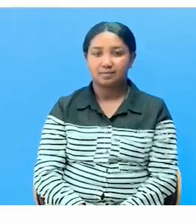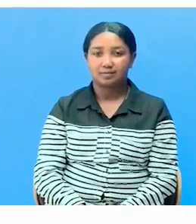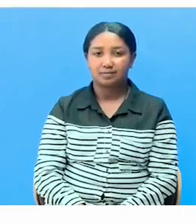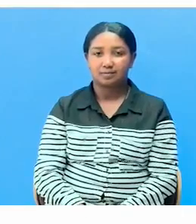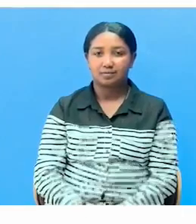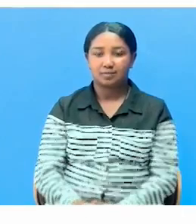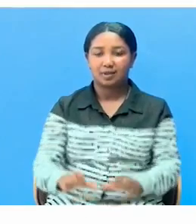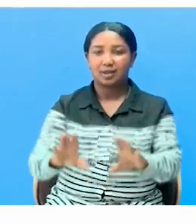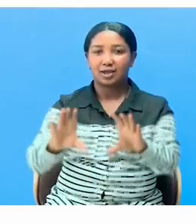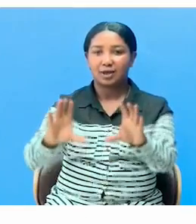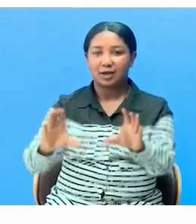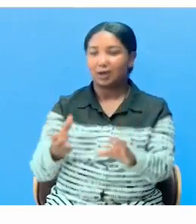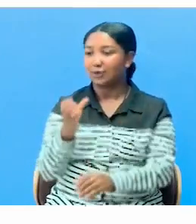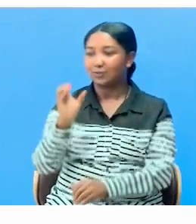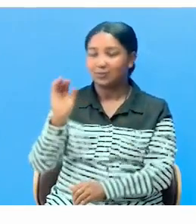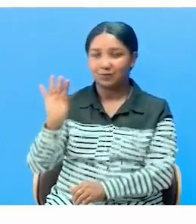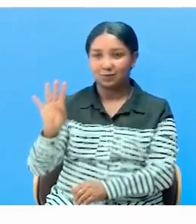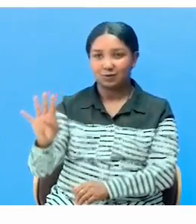in grade 4.